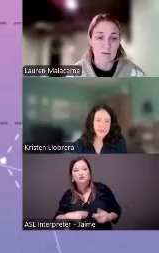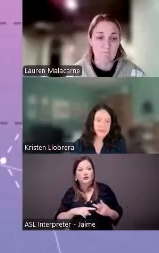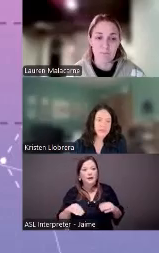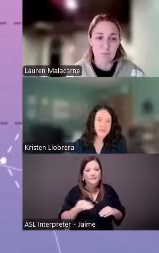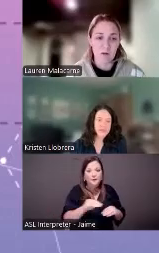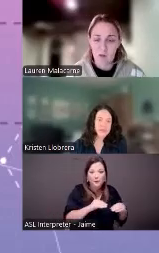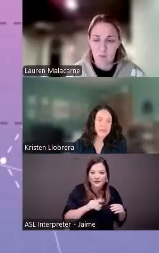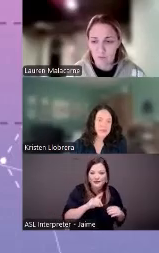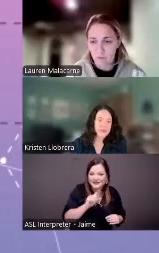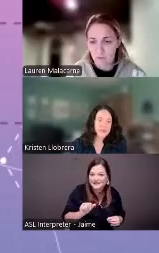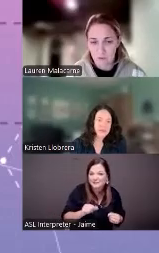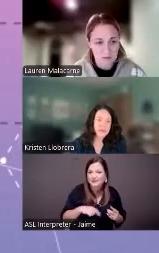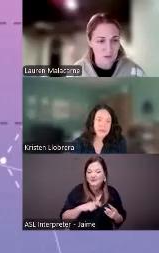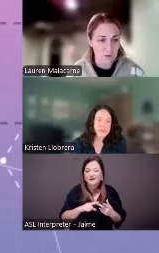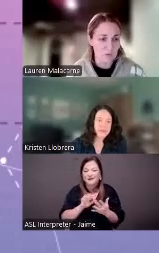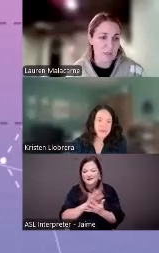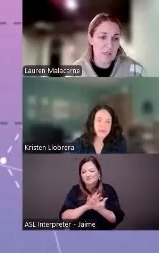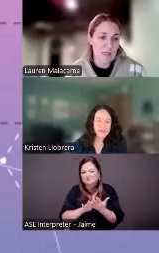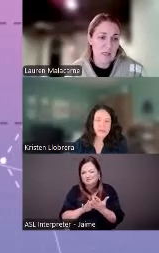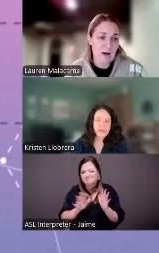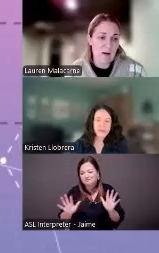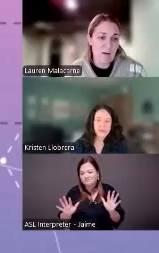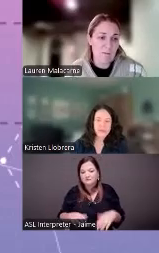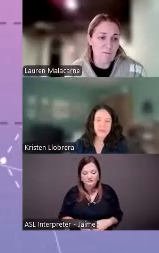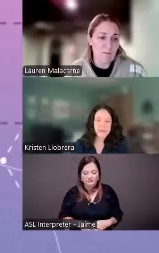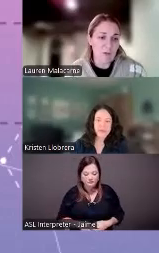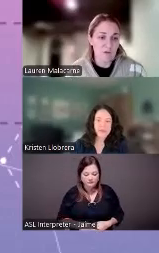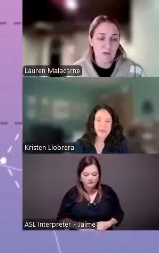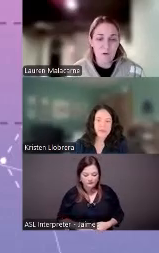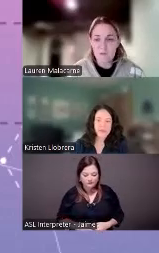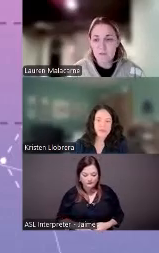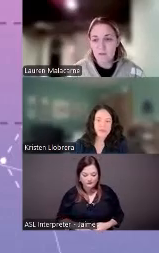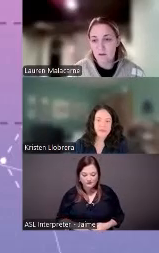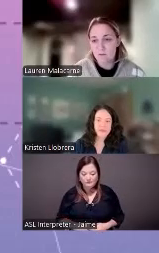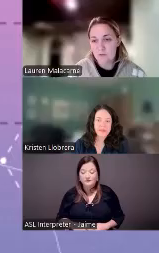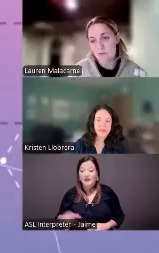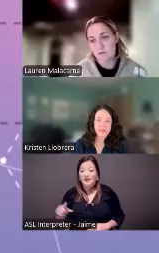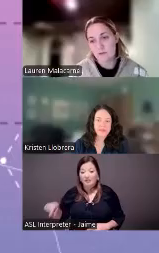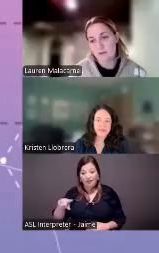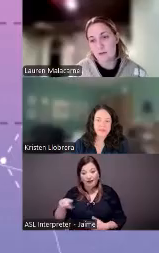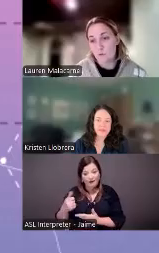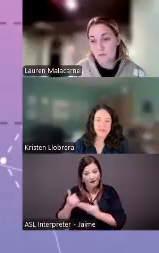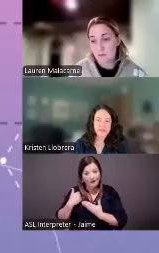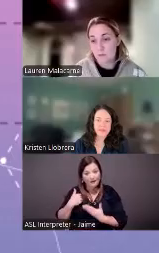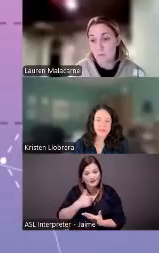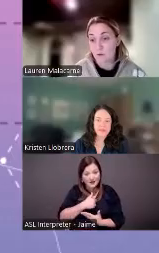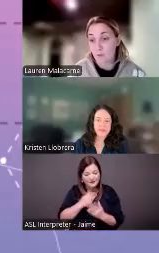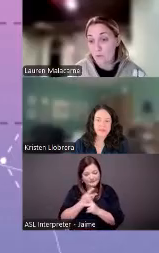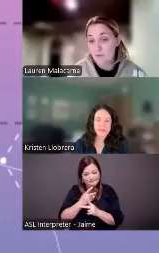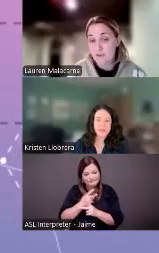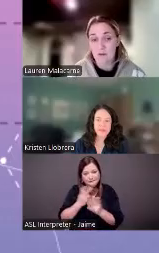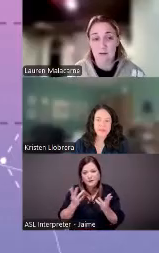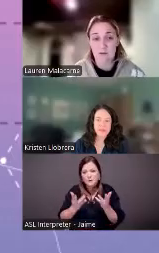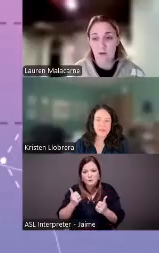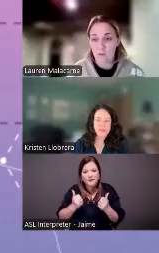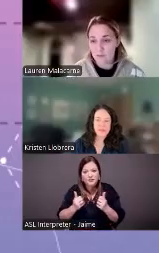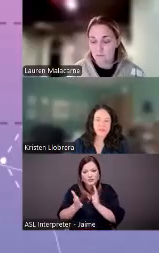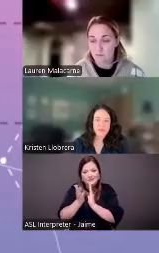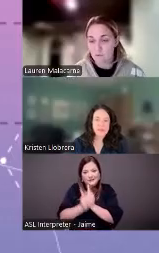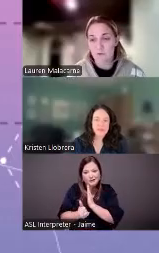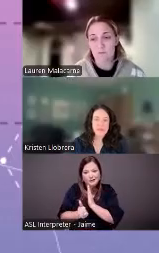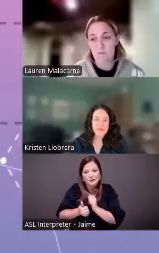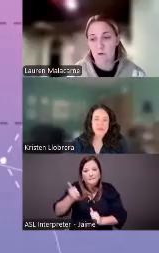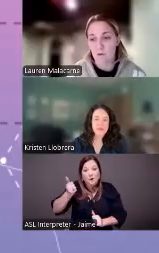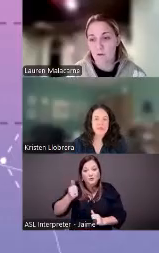amputations, and a couple of other things too. And so they helped us to kind of decide what skills matter most. And so that was